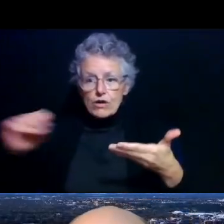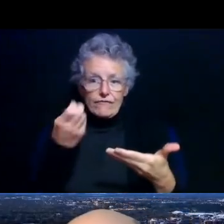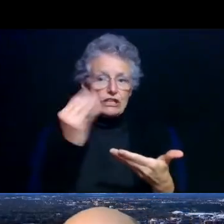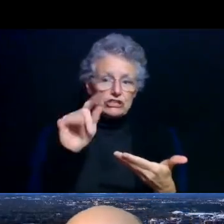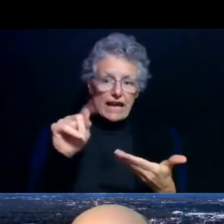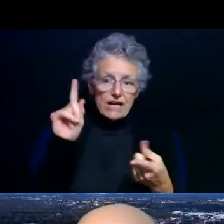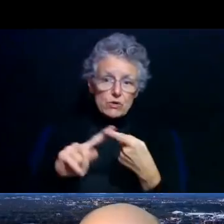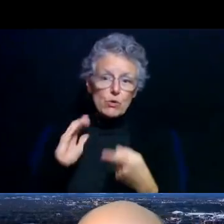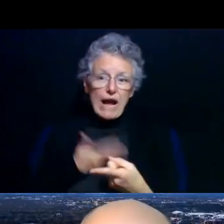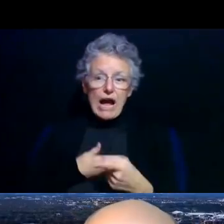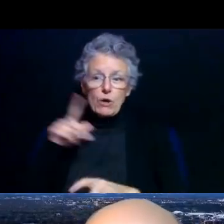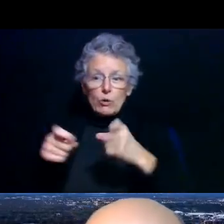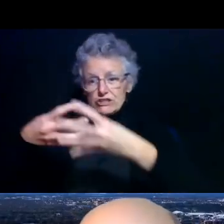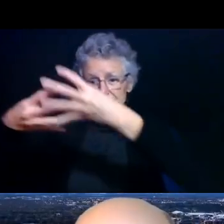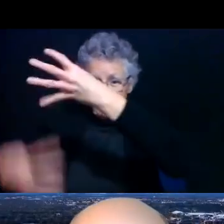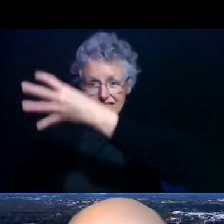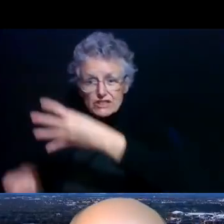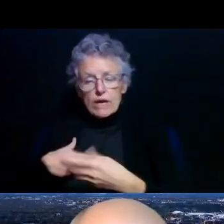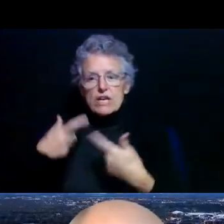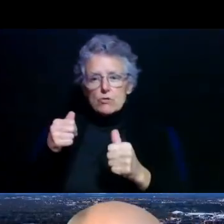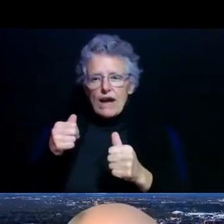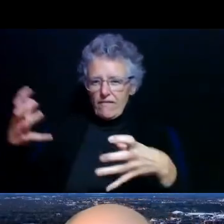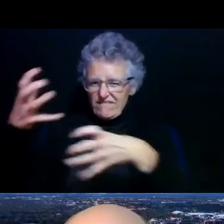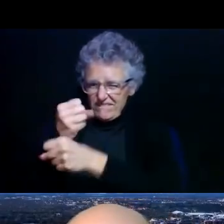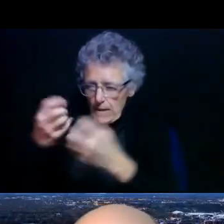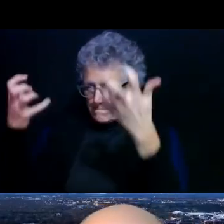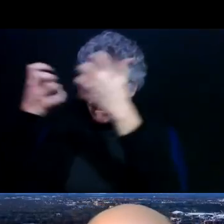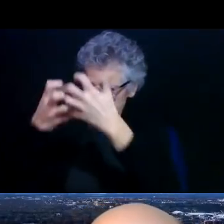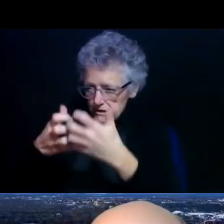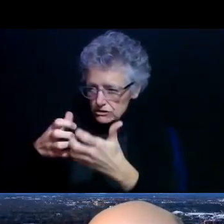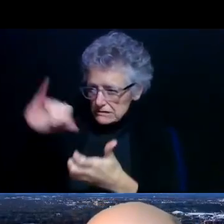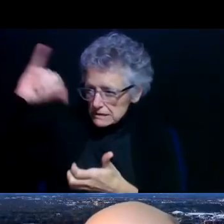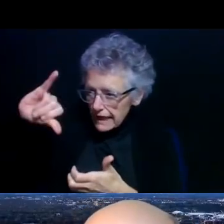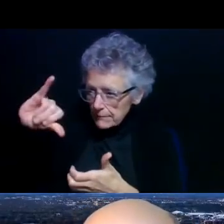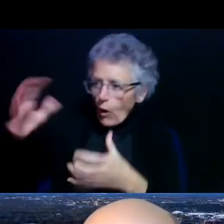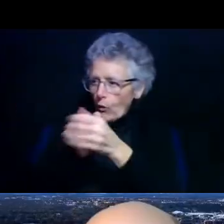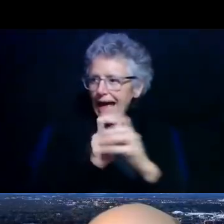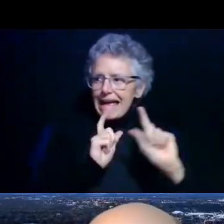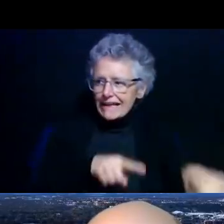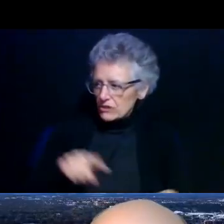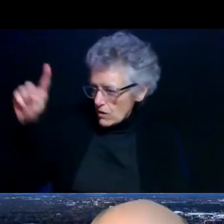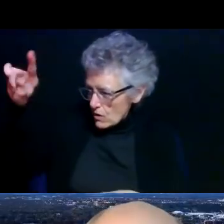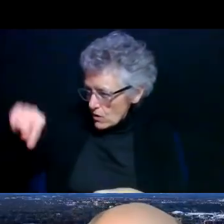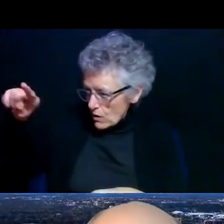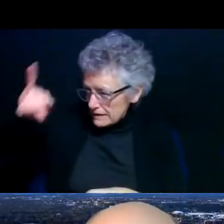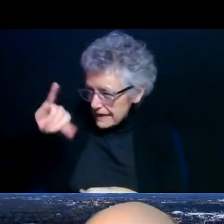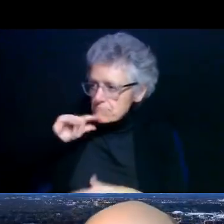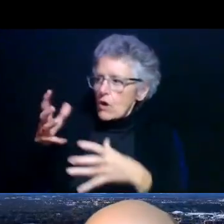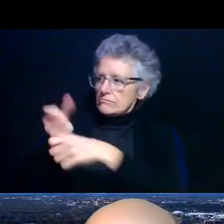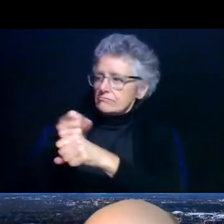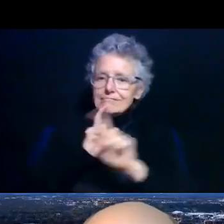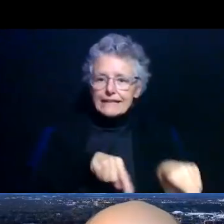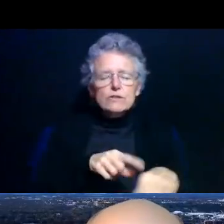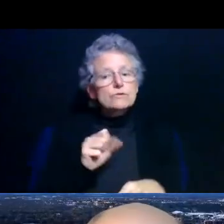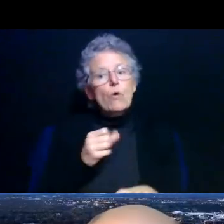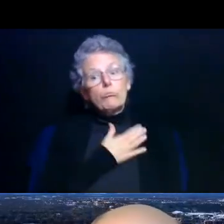our question queue, so we can try to bundle them a bit as we bring speakers back on to answer questions. So please rest